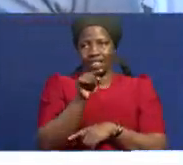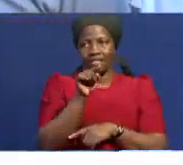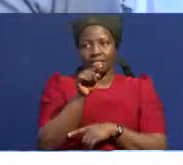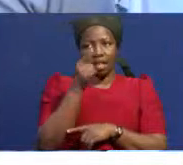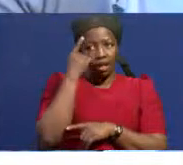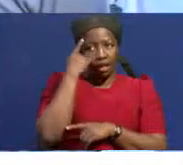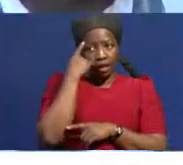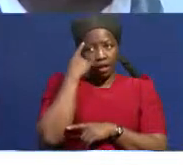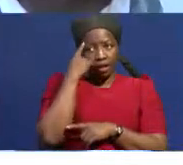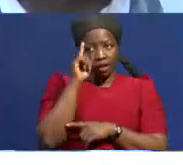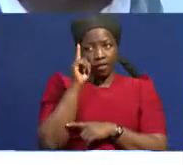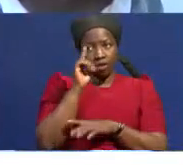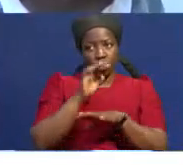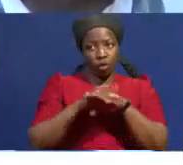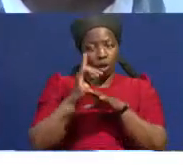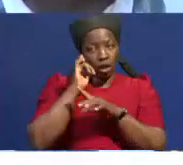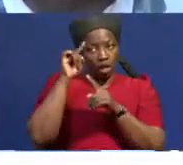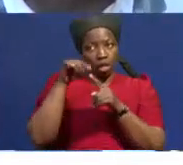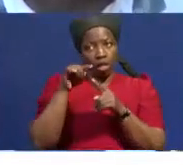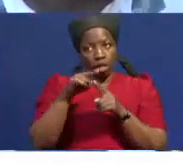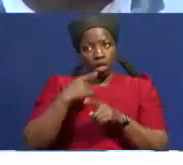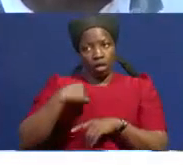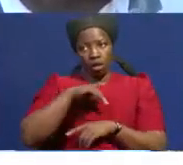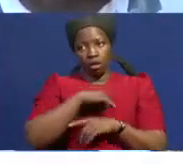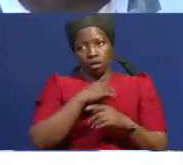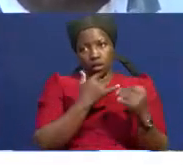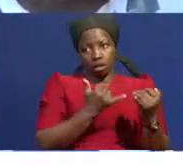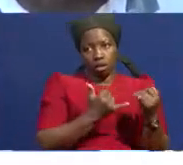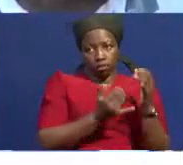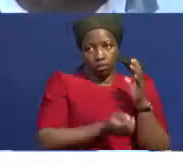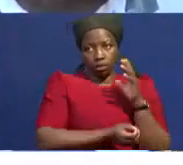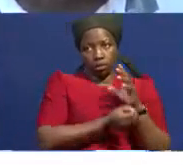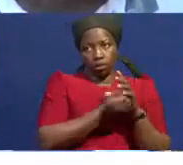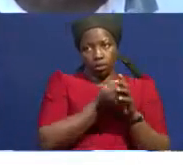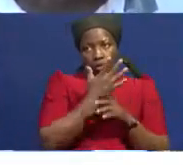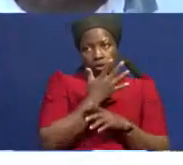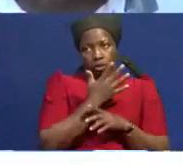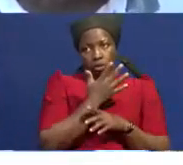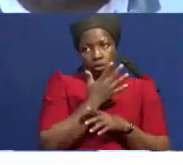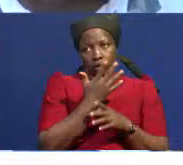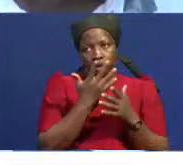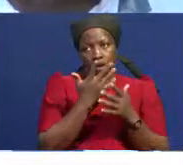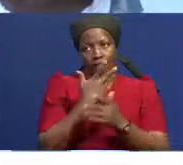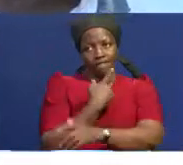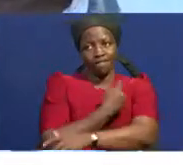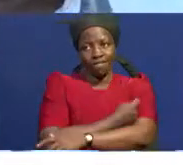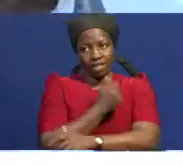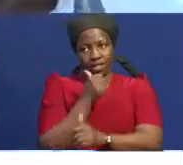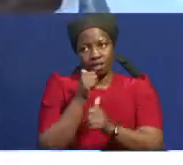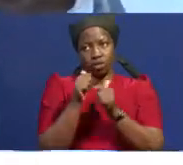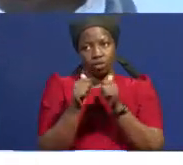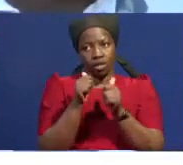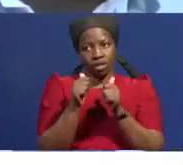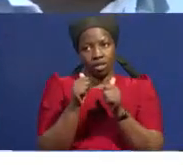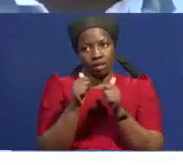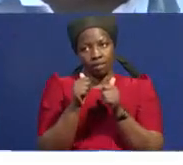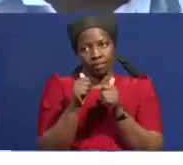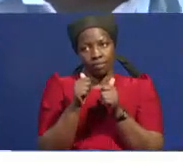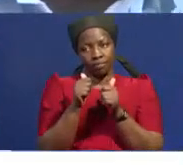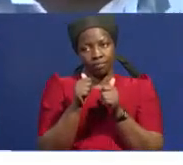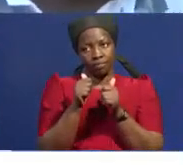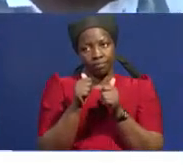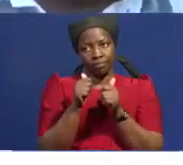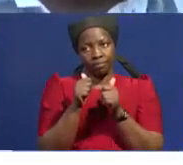for good intentions. We are currently producing 13 vaccines, and the vaccines that have been mentioned that have